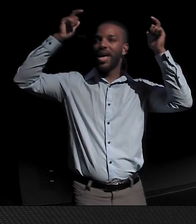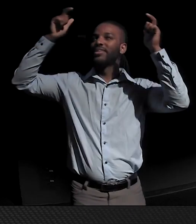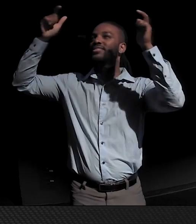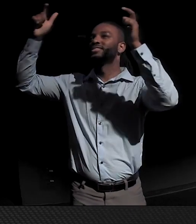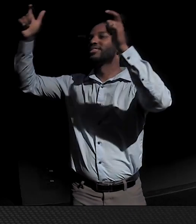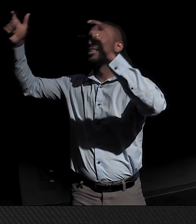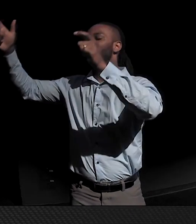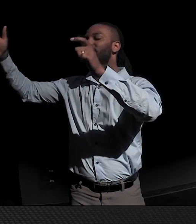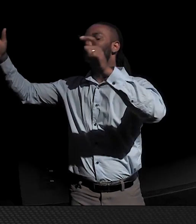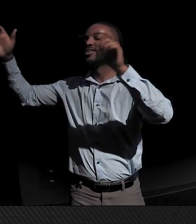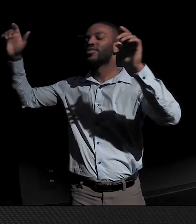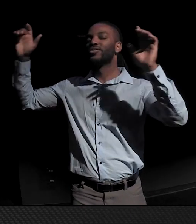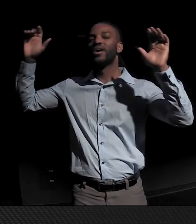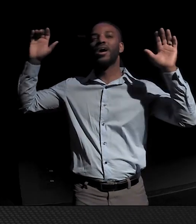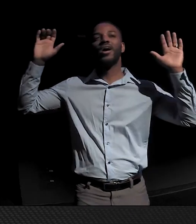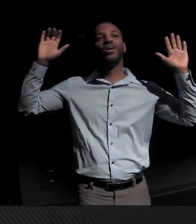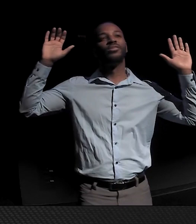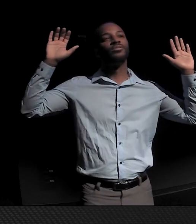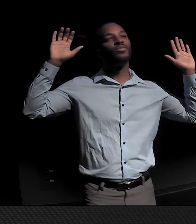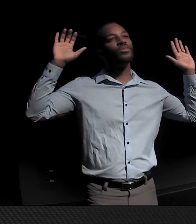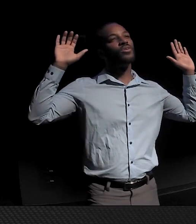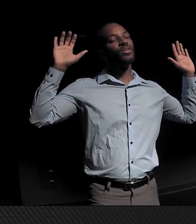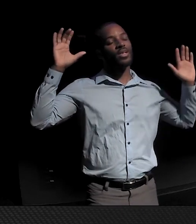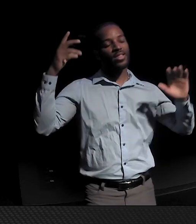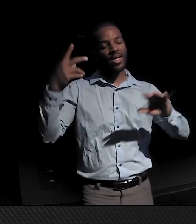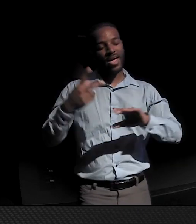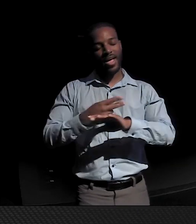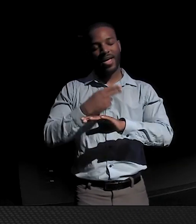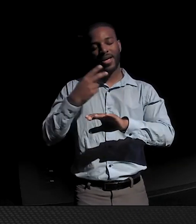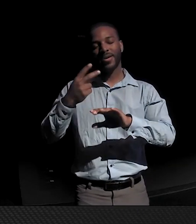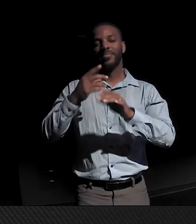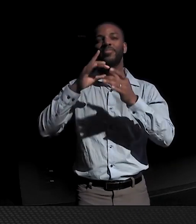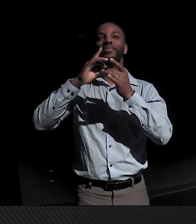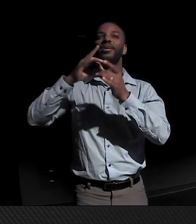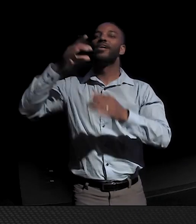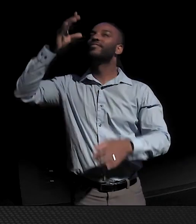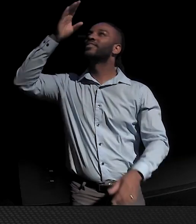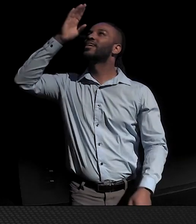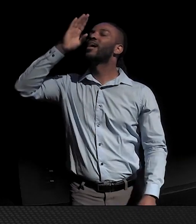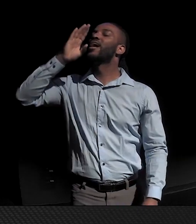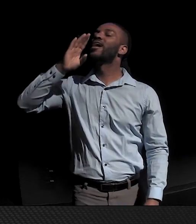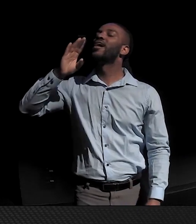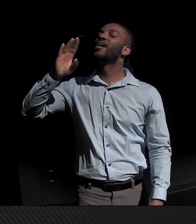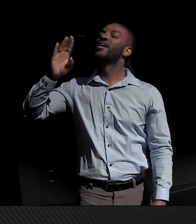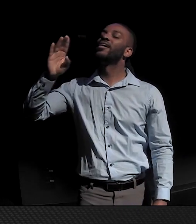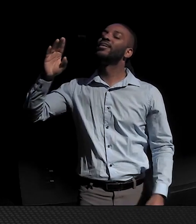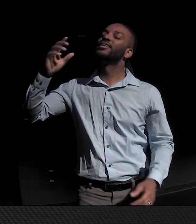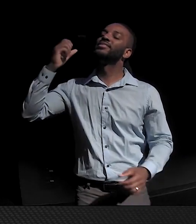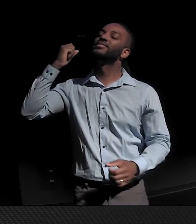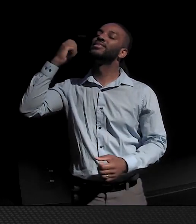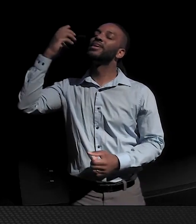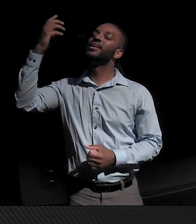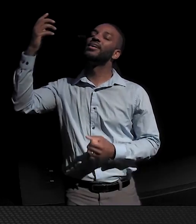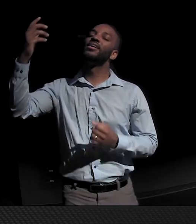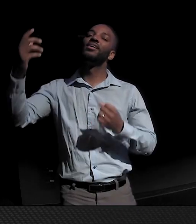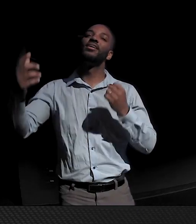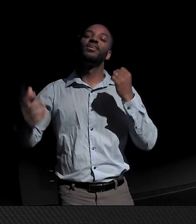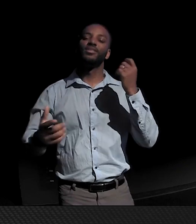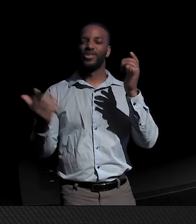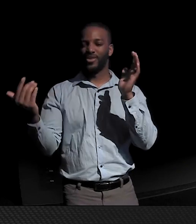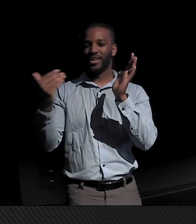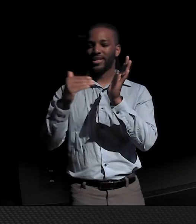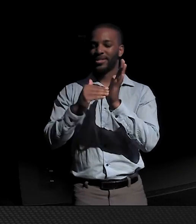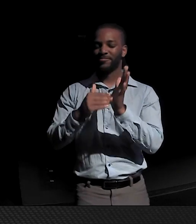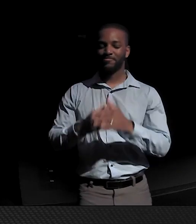elders cast their crowns before the Lamb of God and sing. Sing that again,